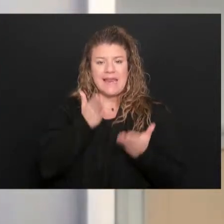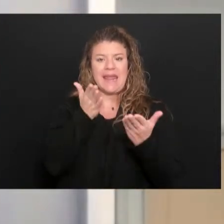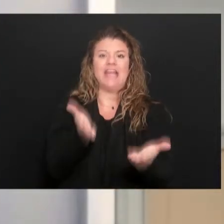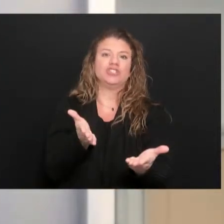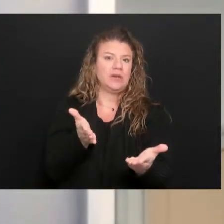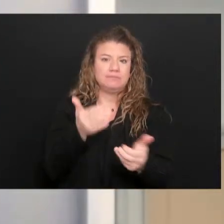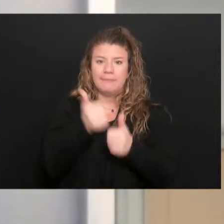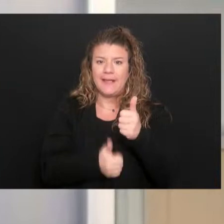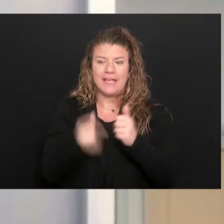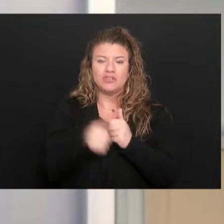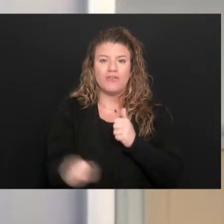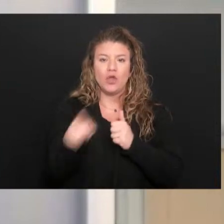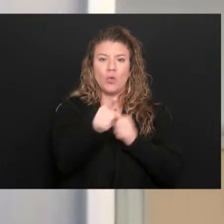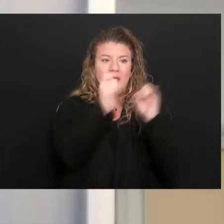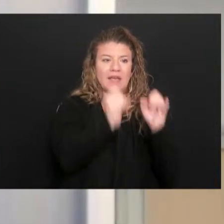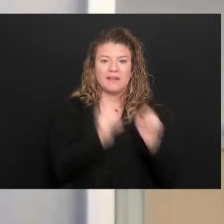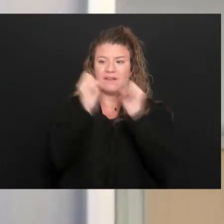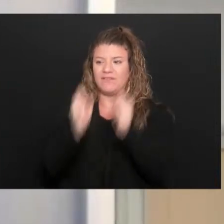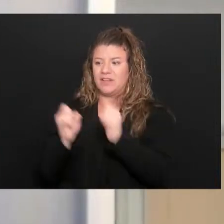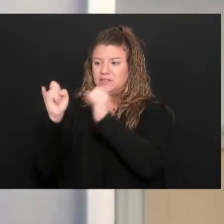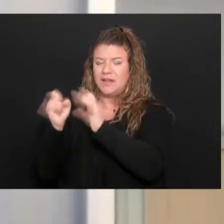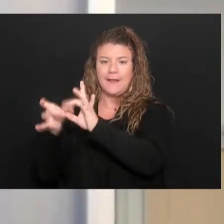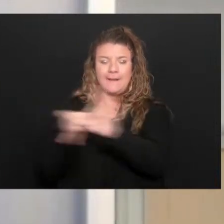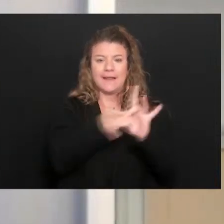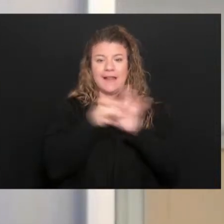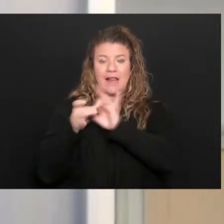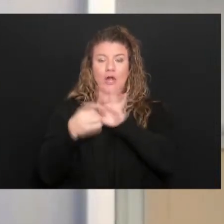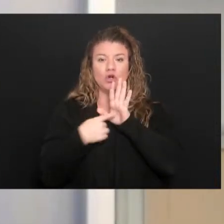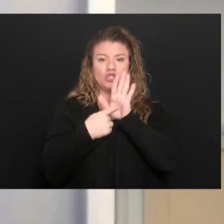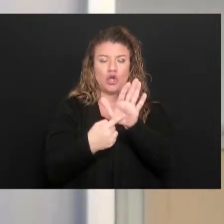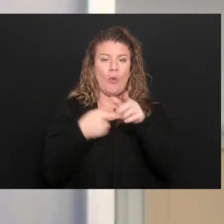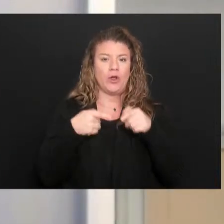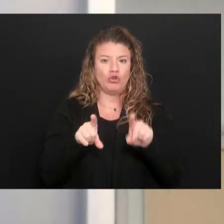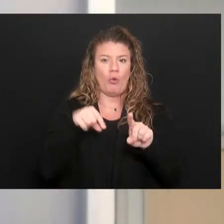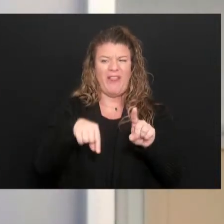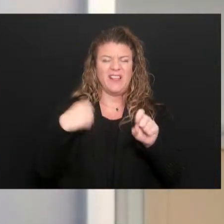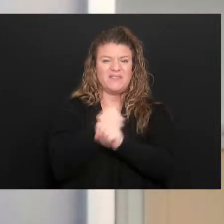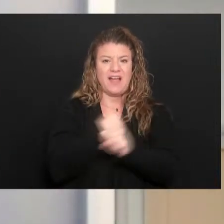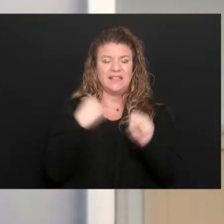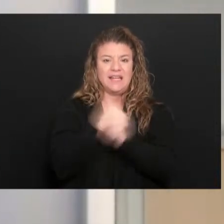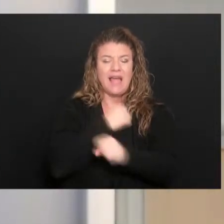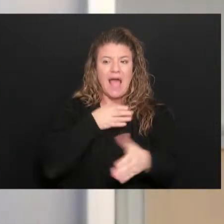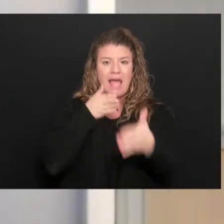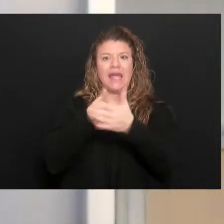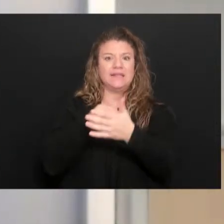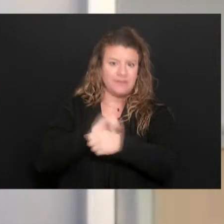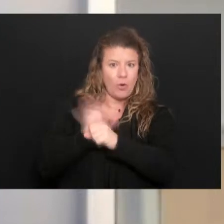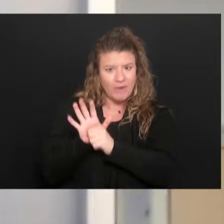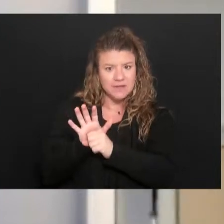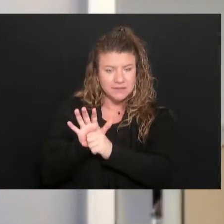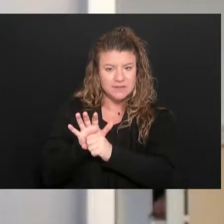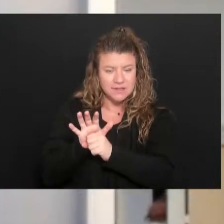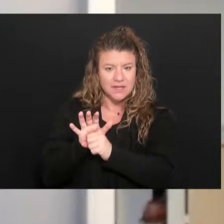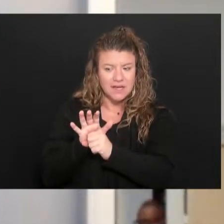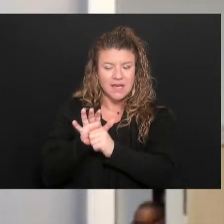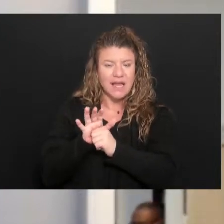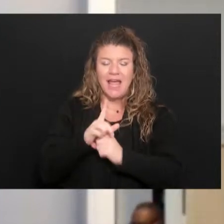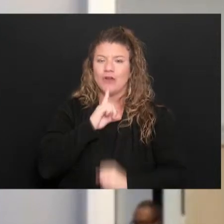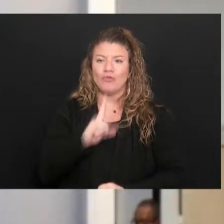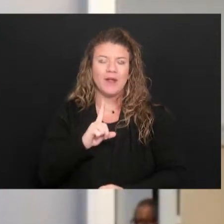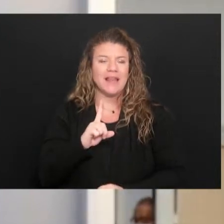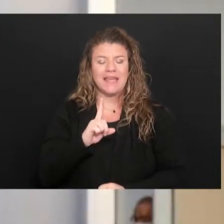you individually and collectively are showing in this fight against this virus, and really how